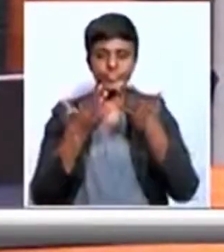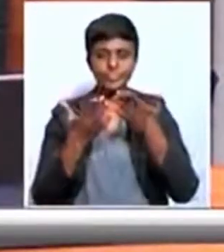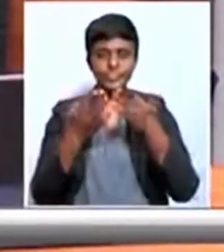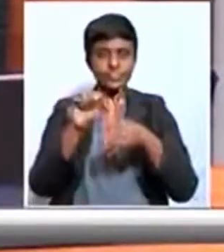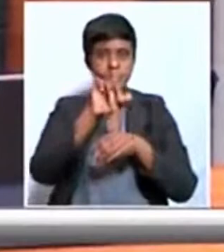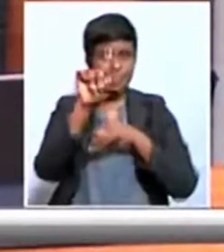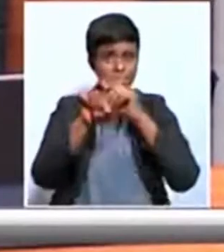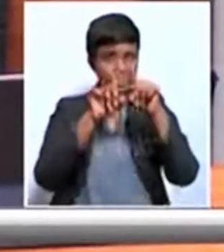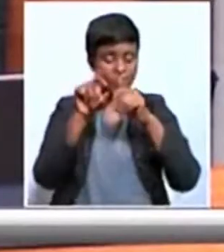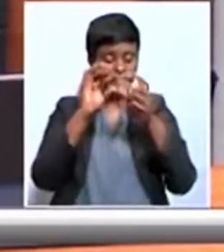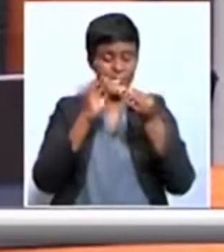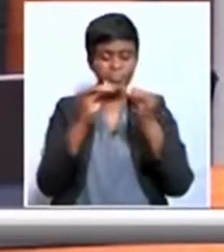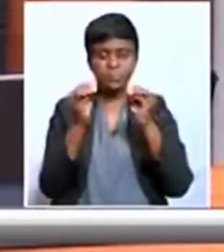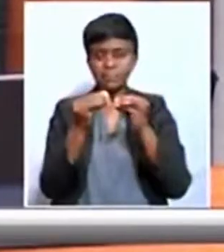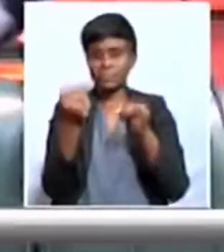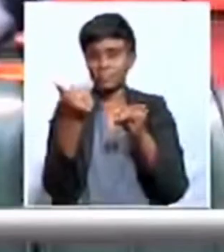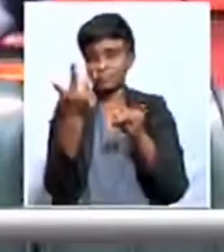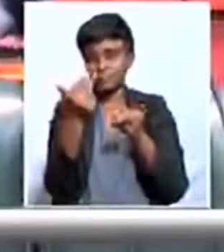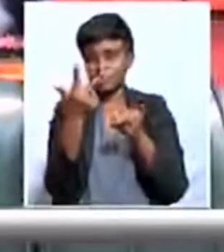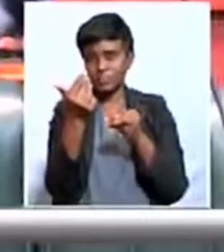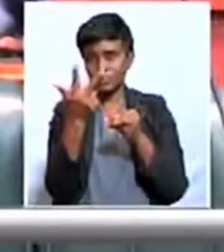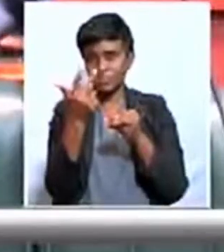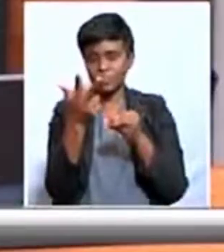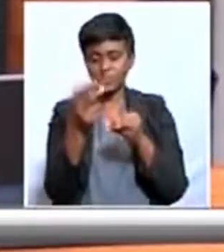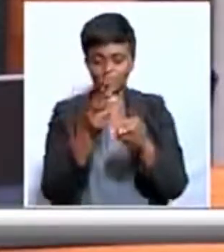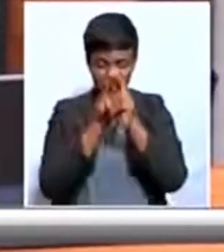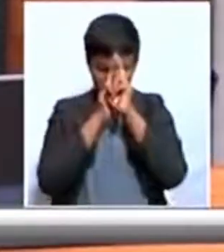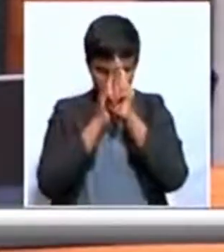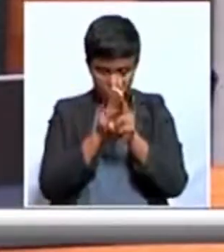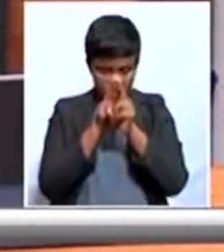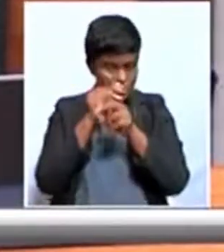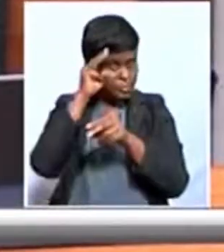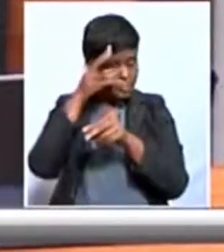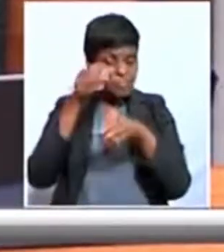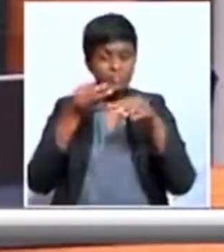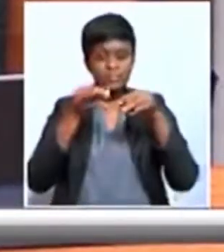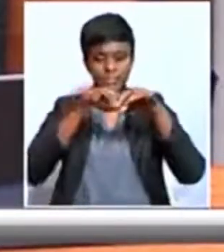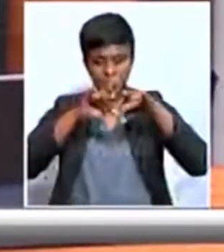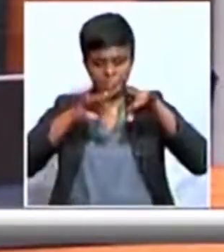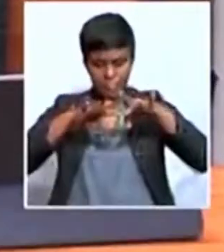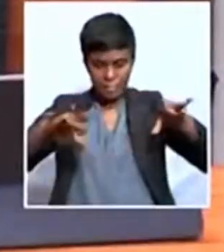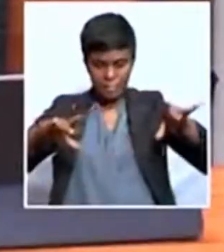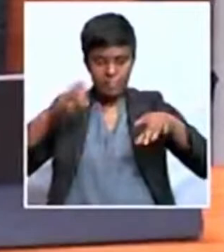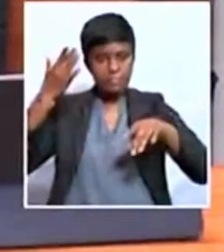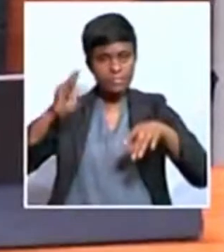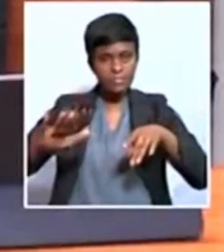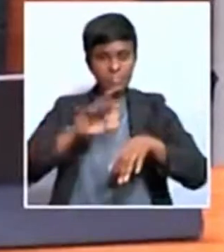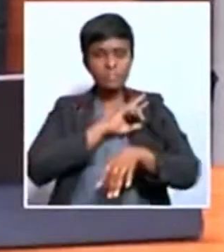Question number 13. The Honorable Minister of Lands and Natural Resources.